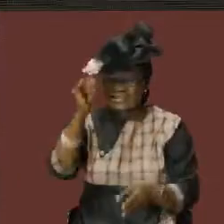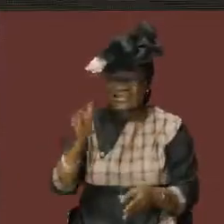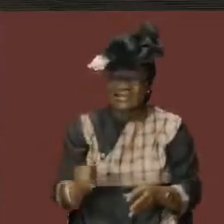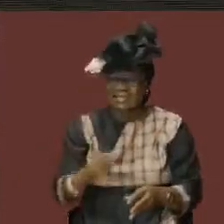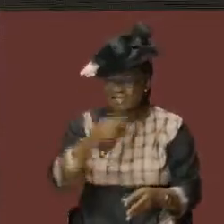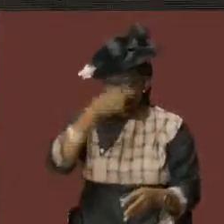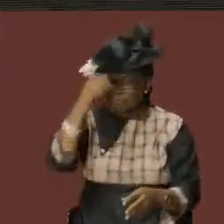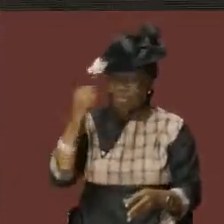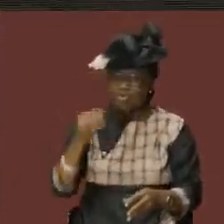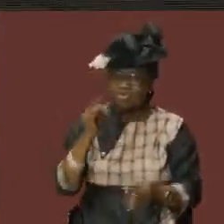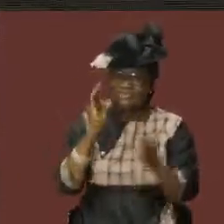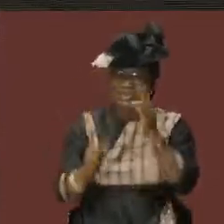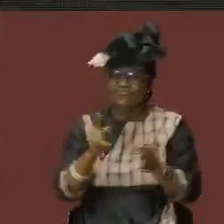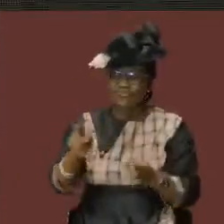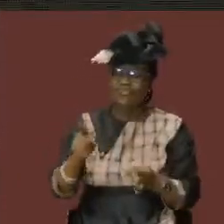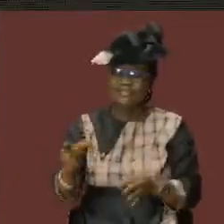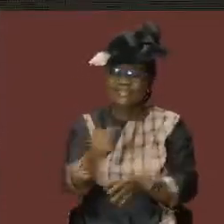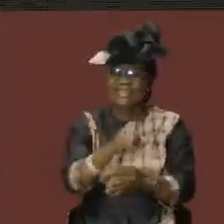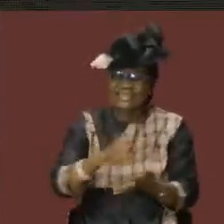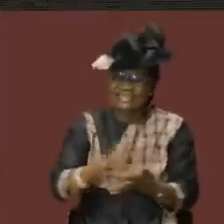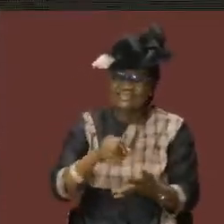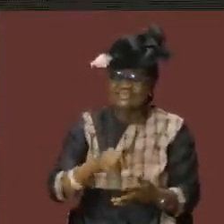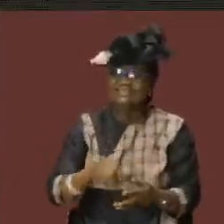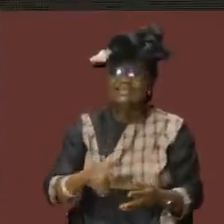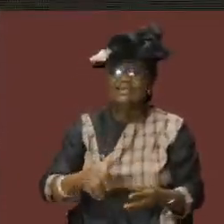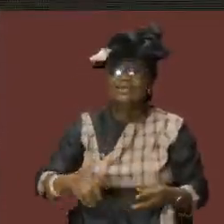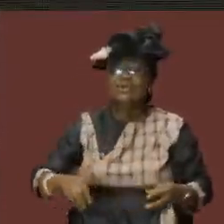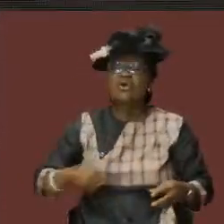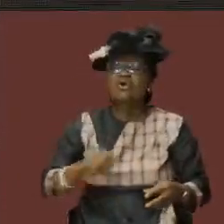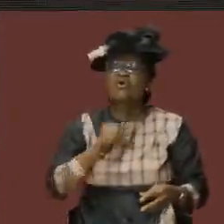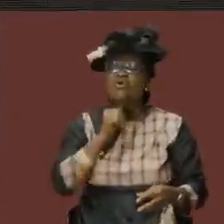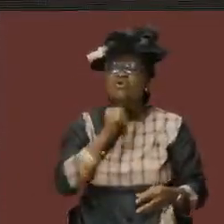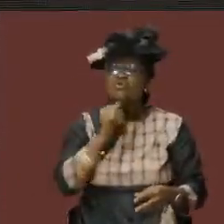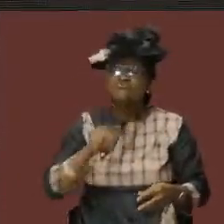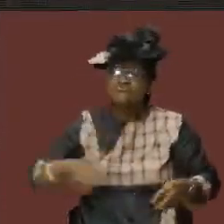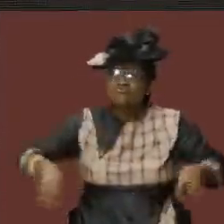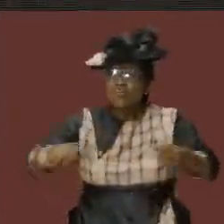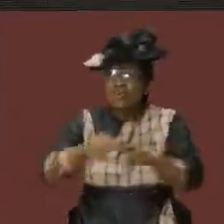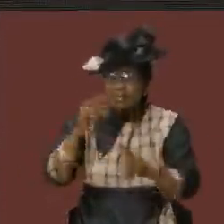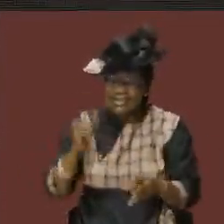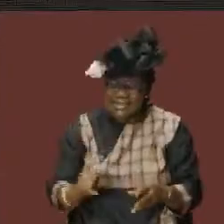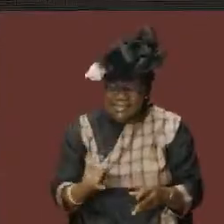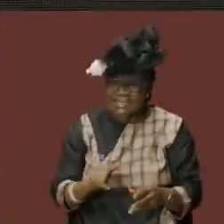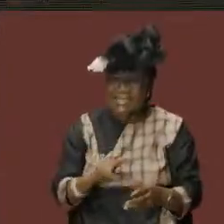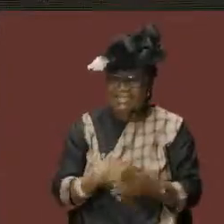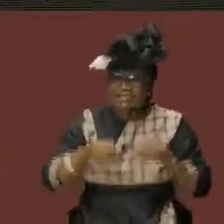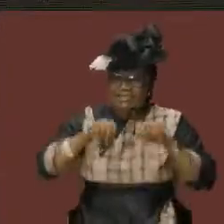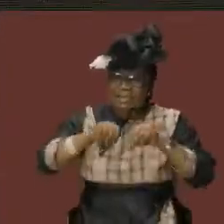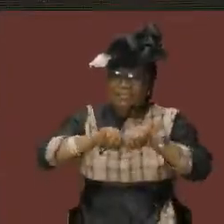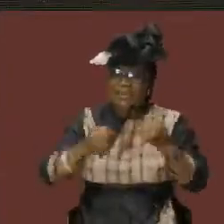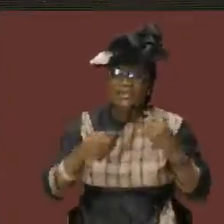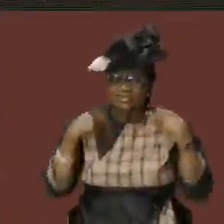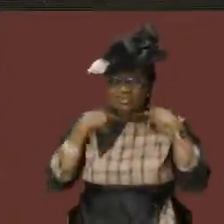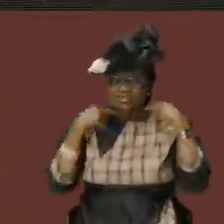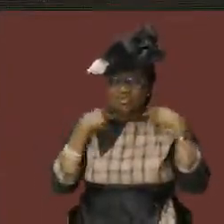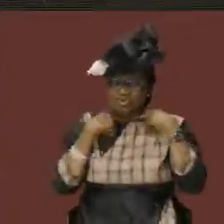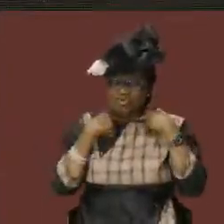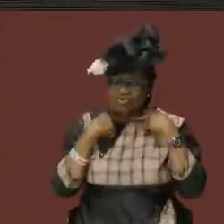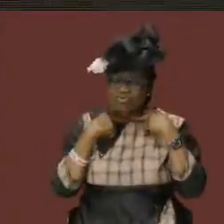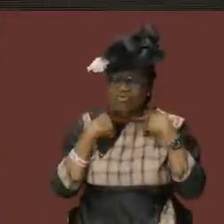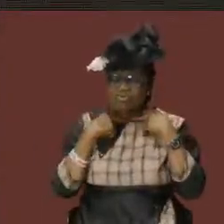worthily, it breaks yokes. It opens the door for you to serve God the way He should be